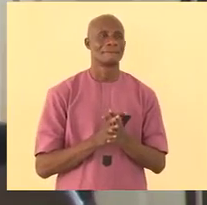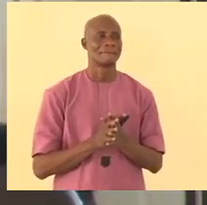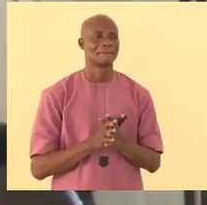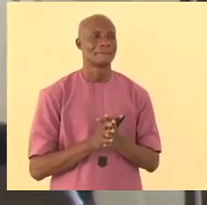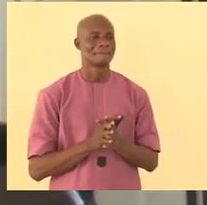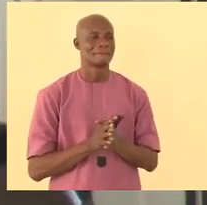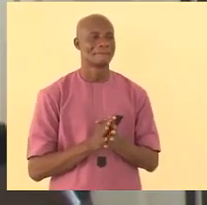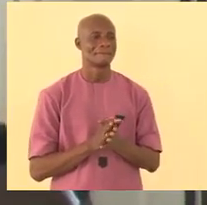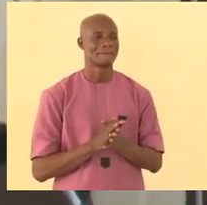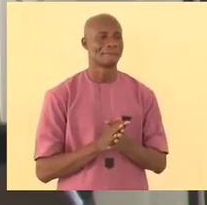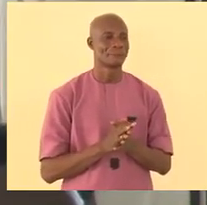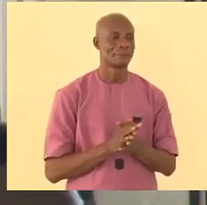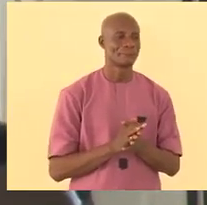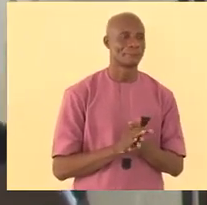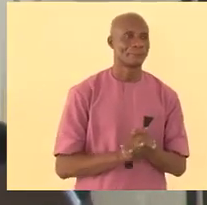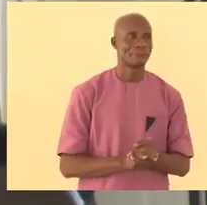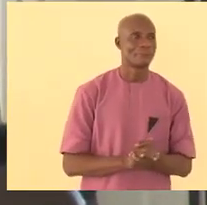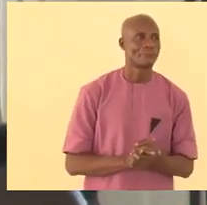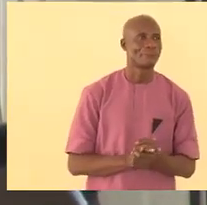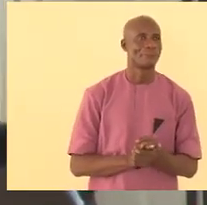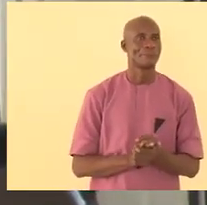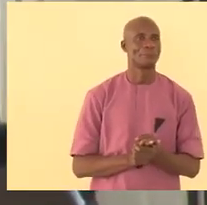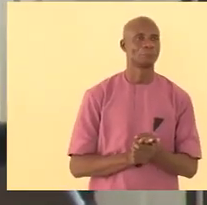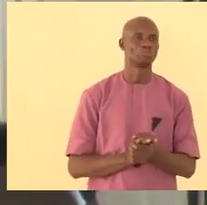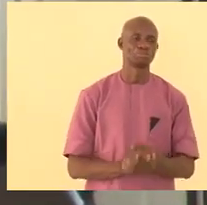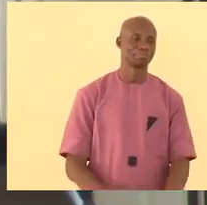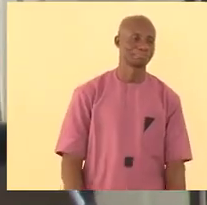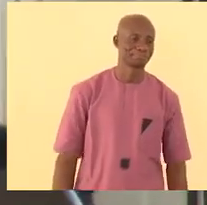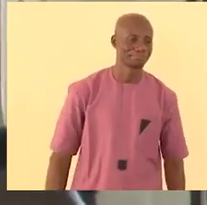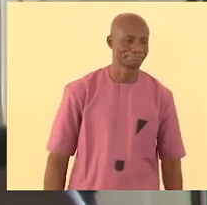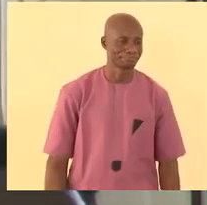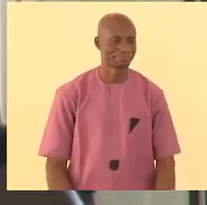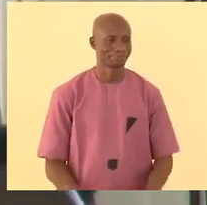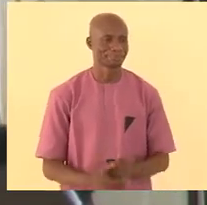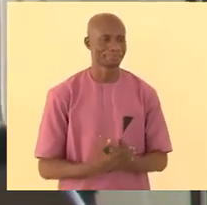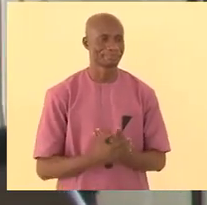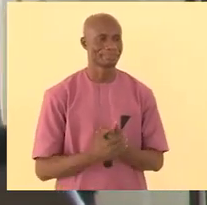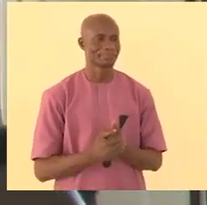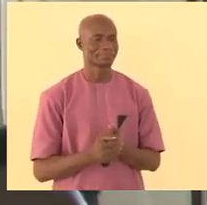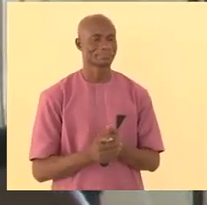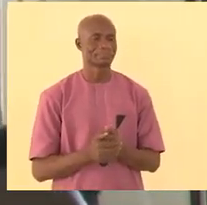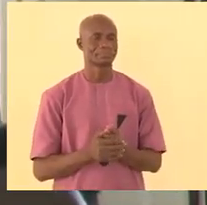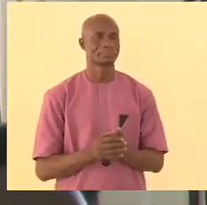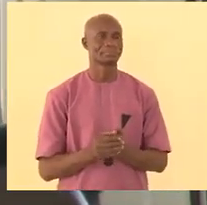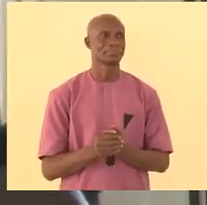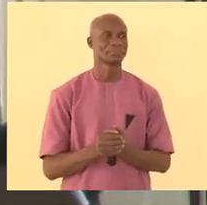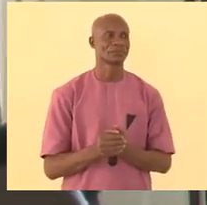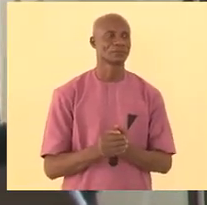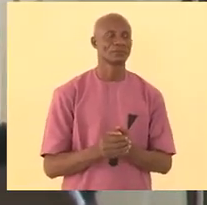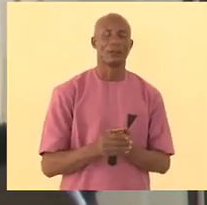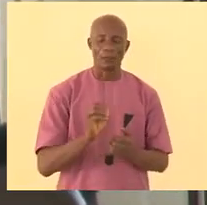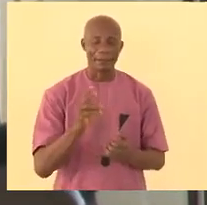everything I'm doing here on earth, that in the end, I'm going to account for it.